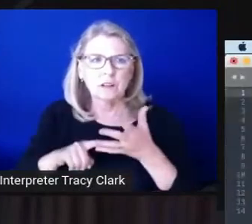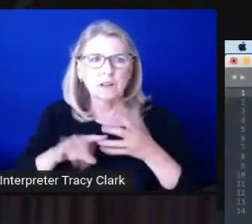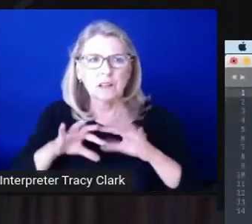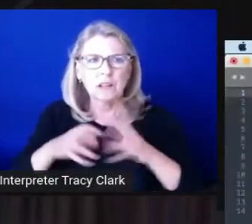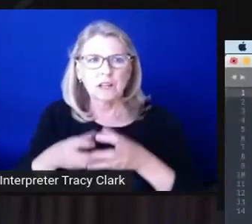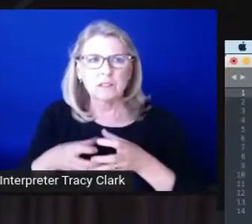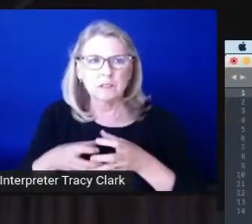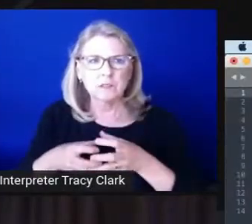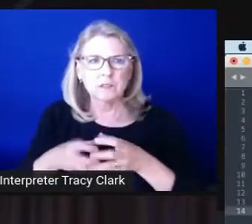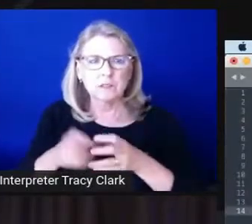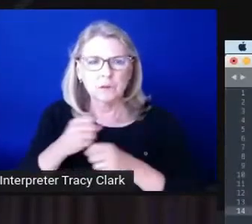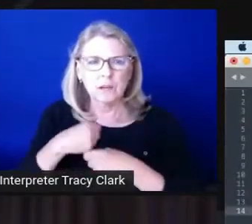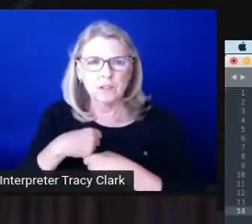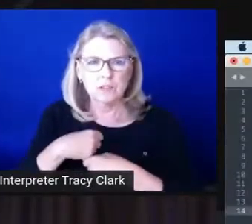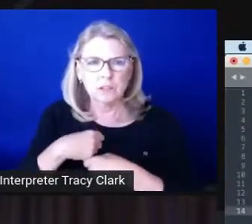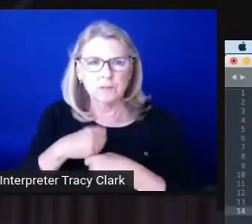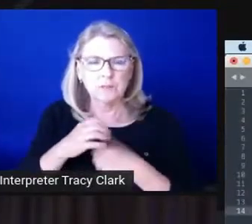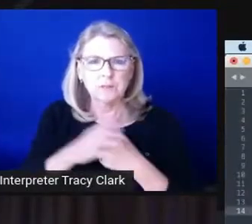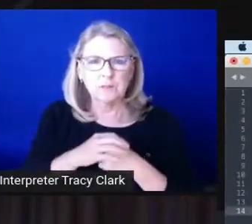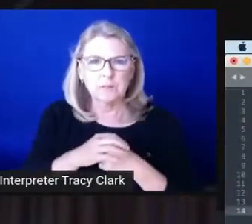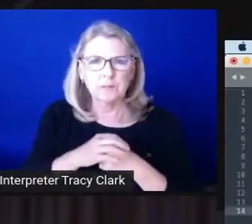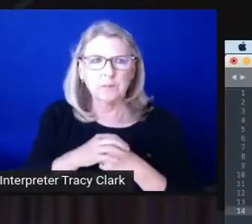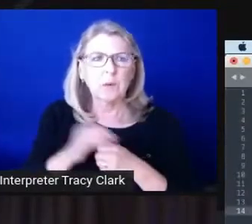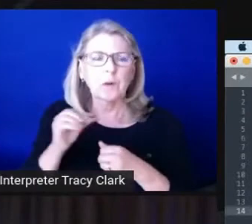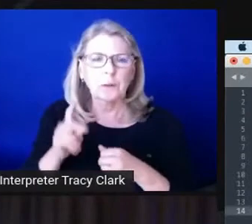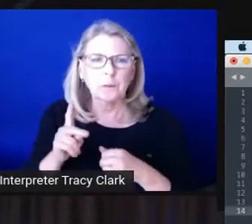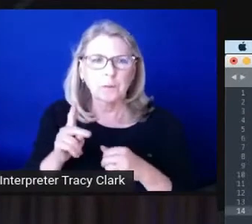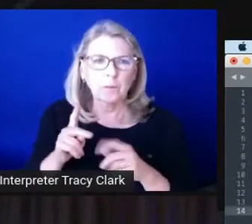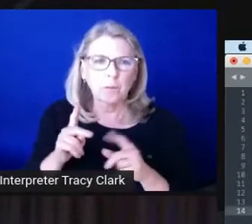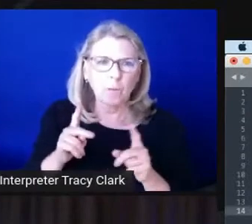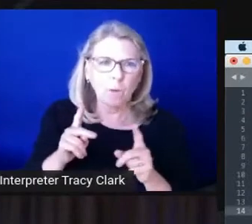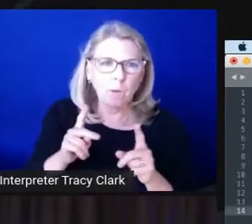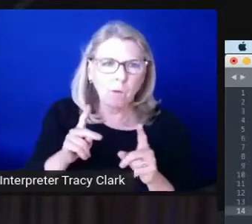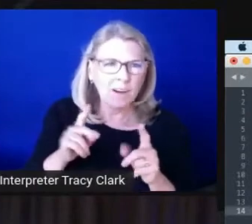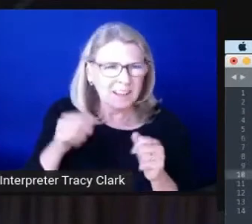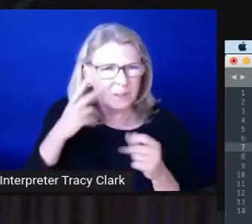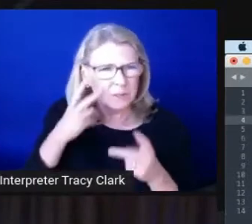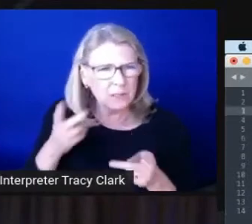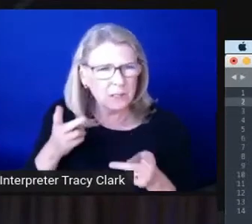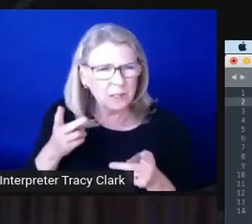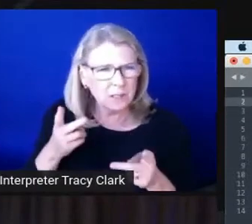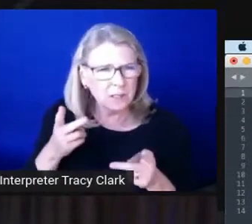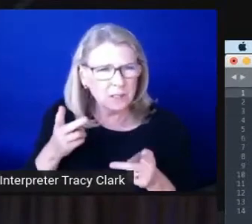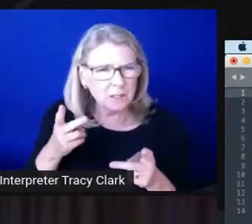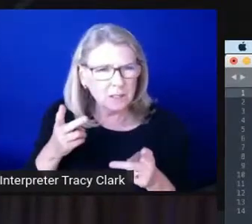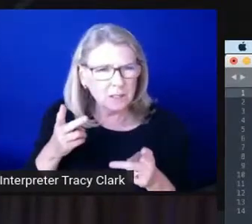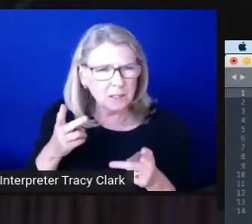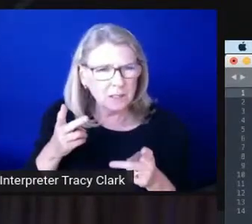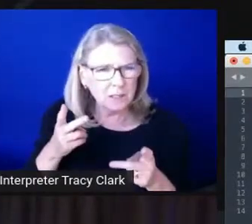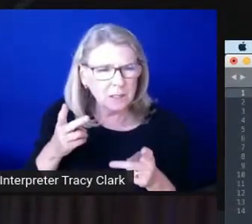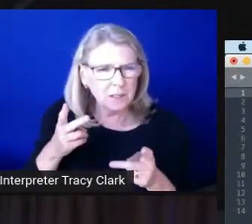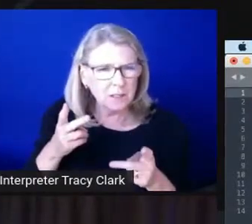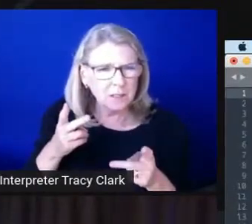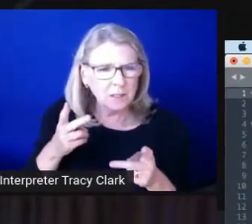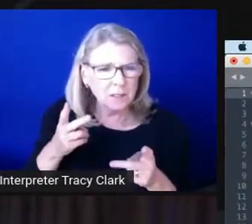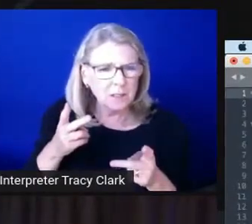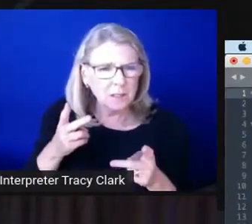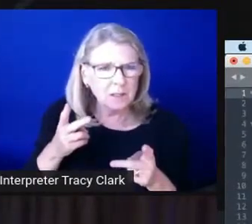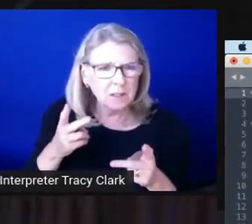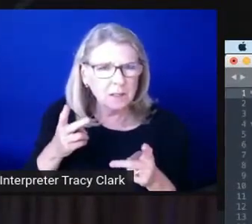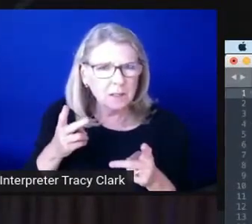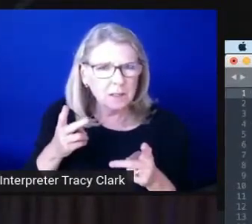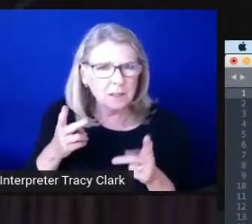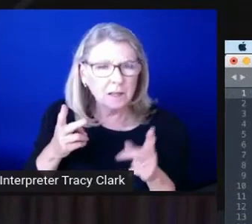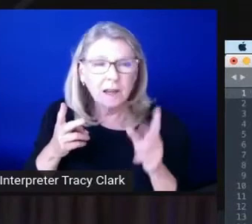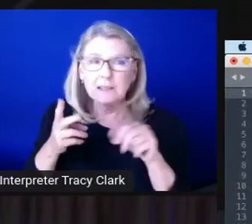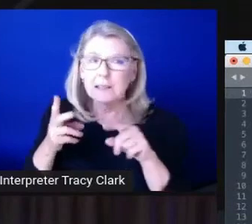Let me see. Okay. Can you see the command that I'm sharing? Okay. I can see the terminal, but I can't read it at